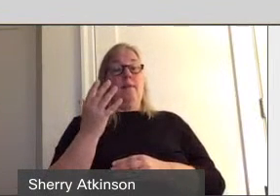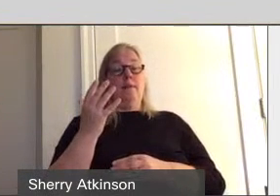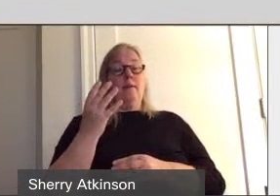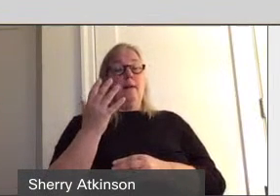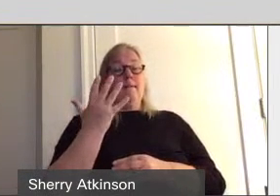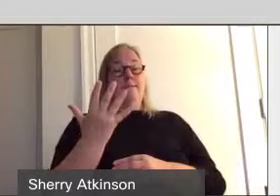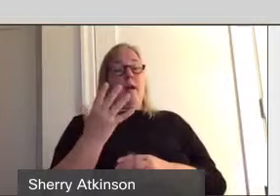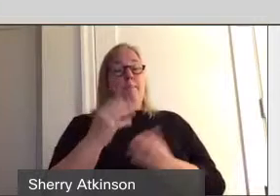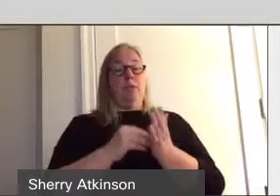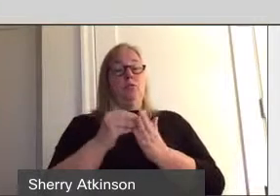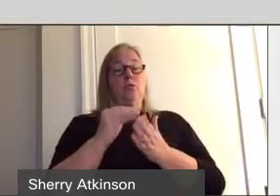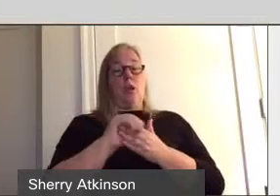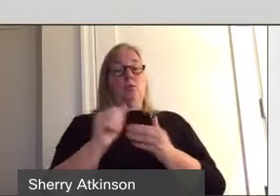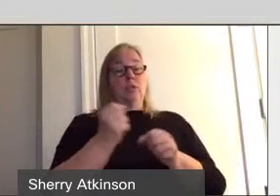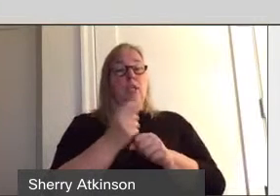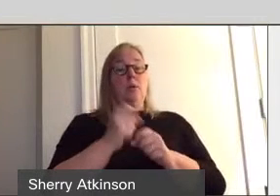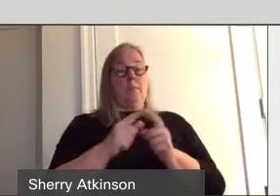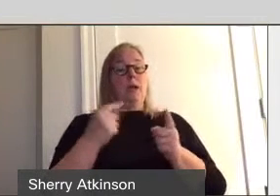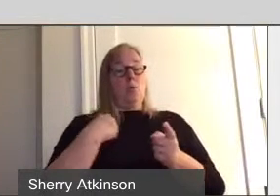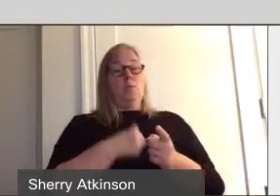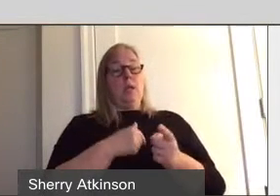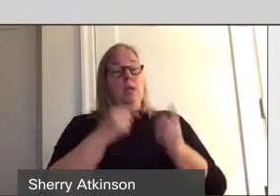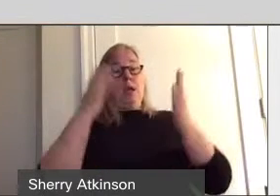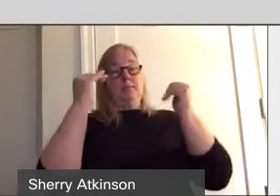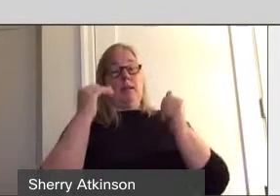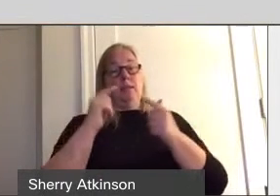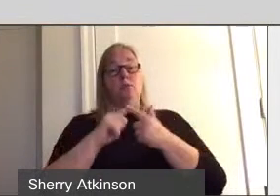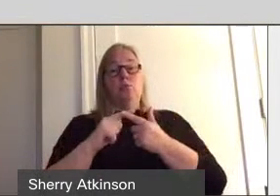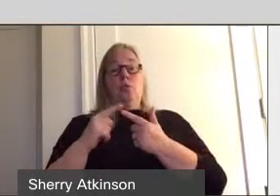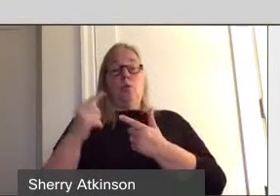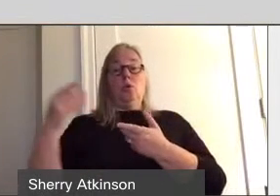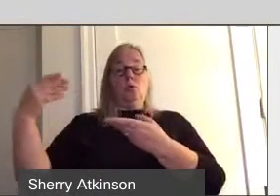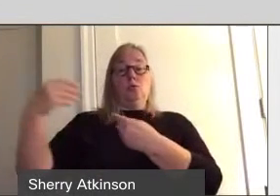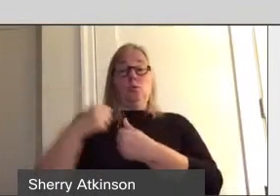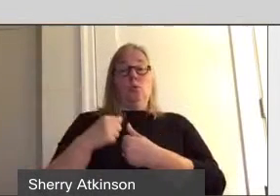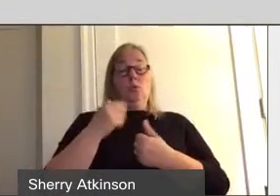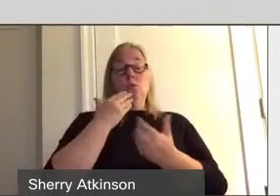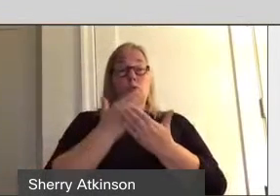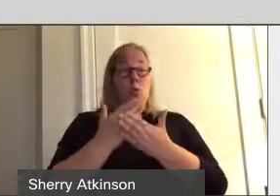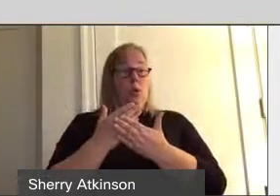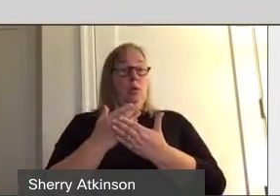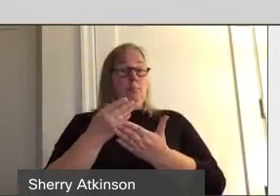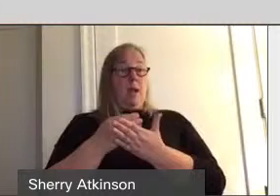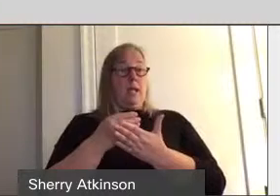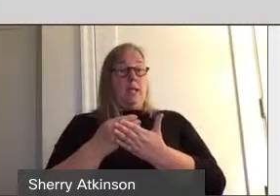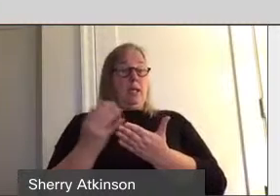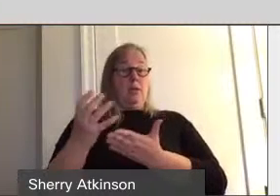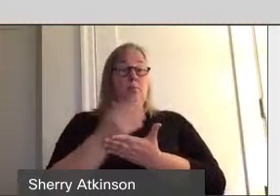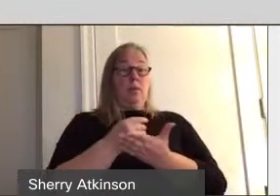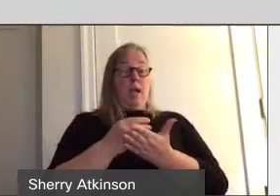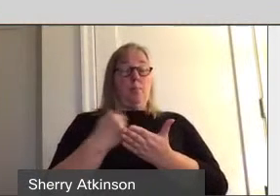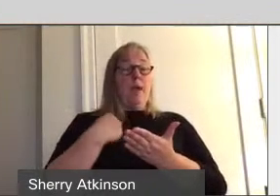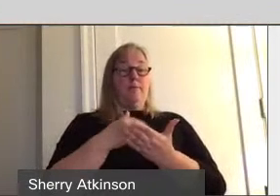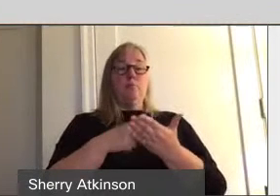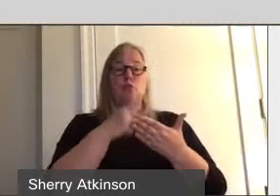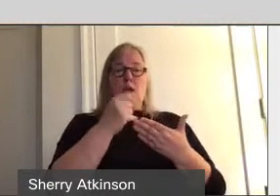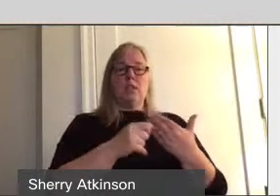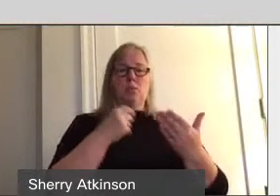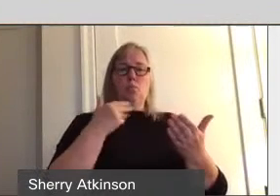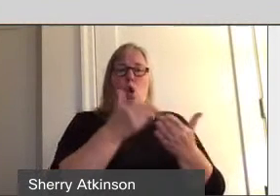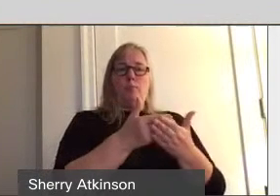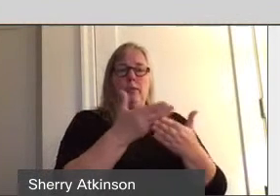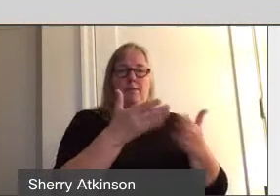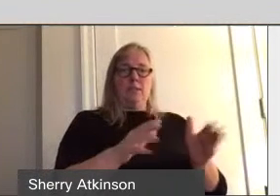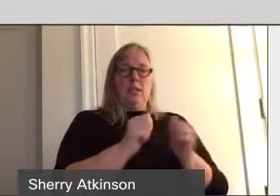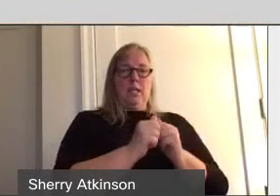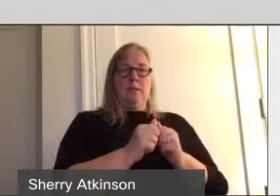we're expecting, we have a good infusion, and we've had some projects on the books that we're getting close to completing in partnership with DPW, who